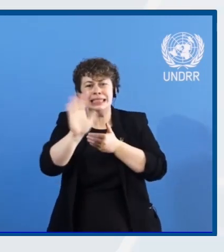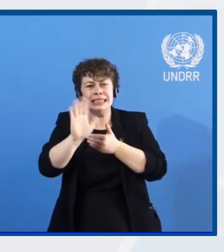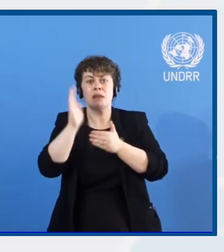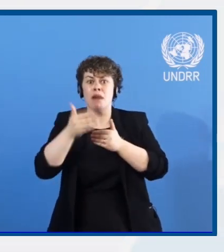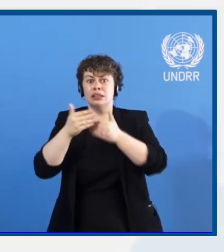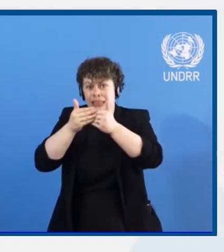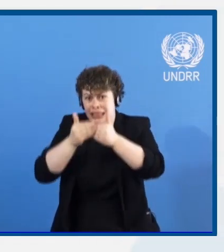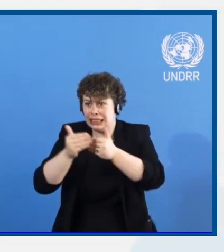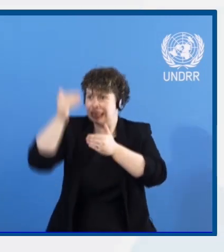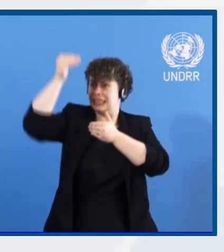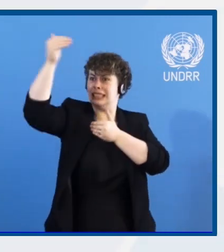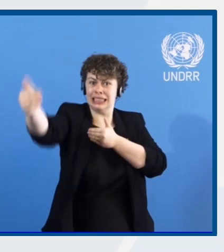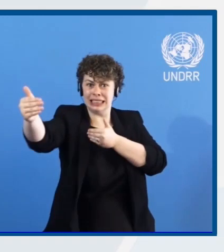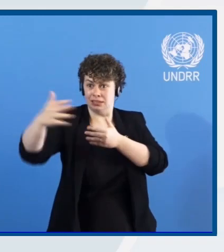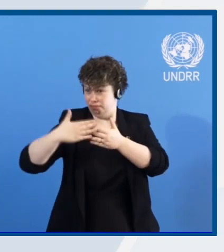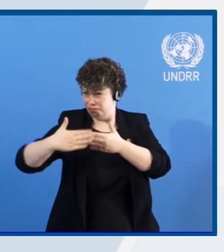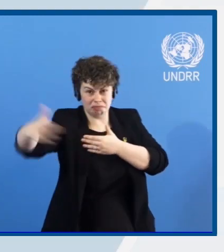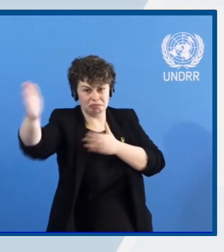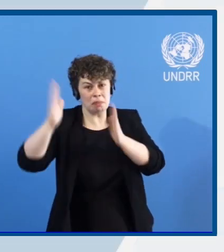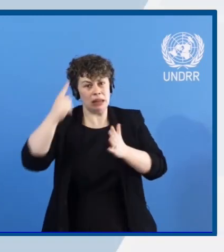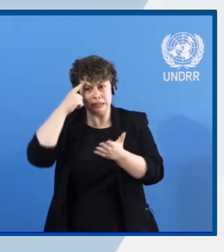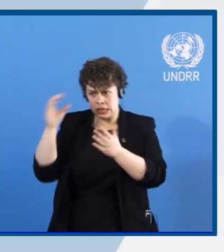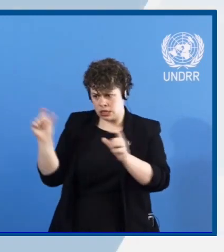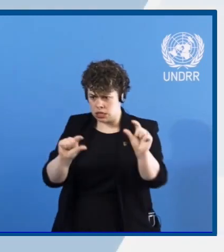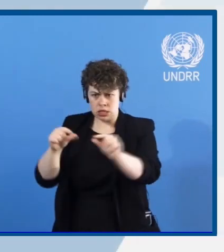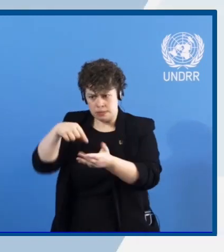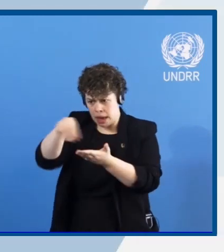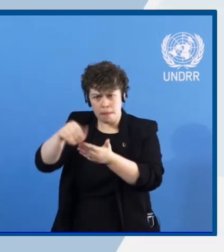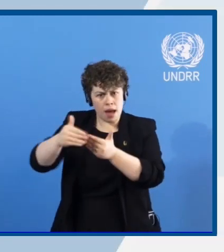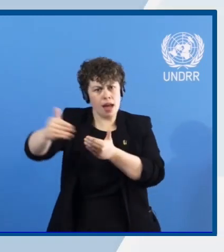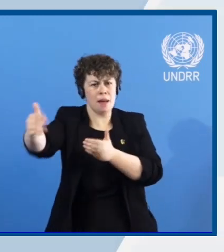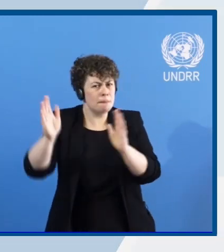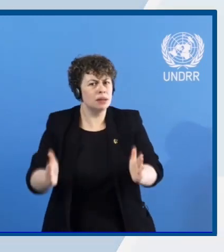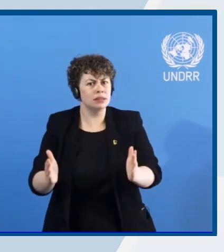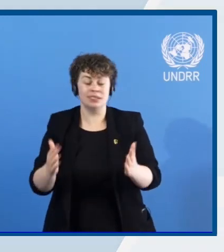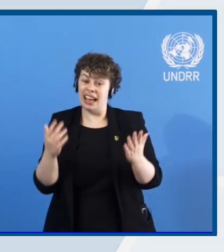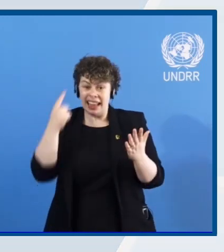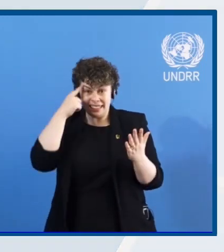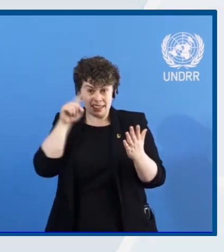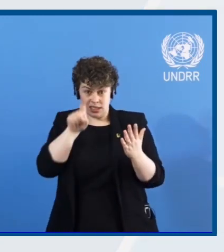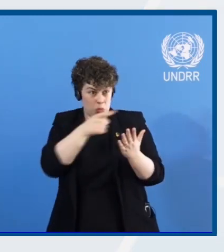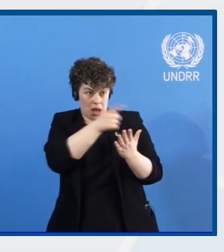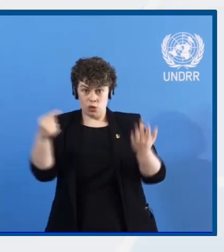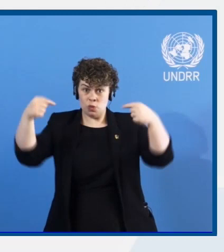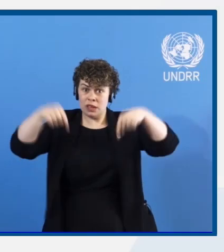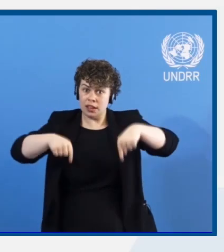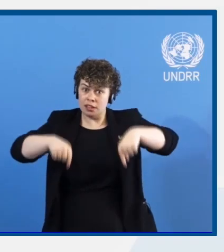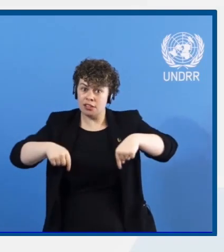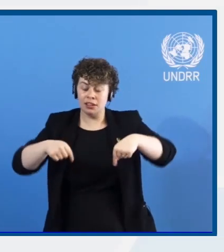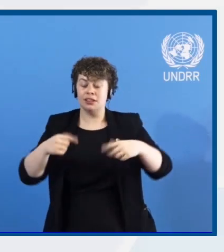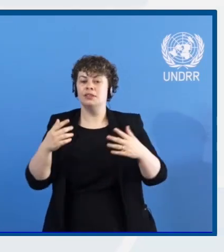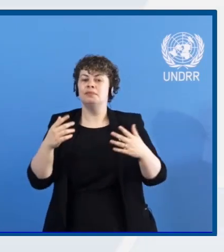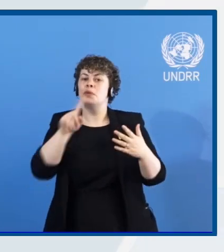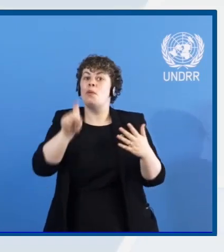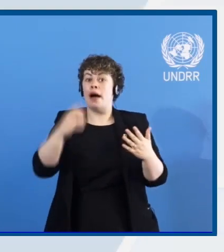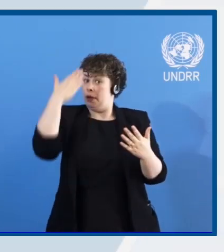I know many of you are development experts here in the room, we know that in most of the